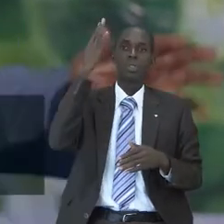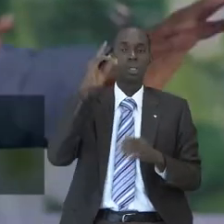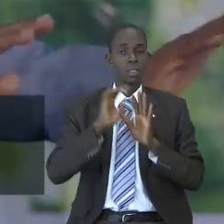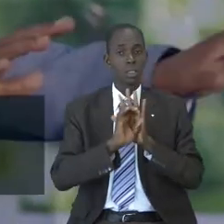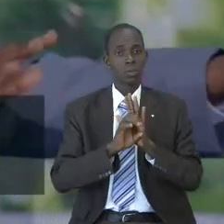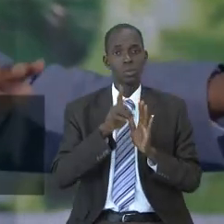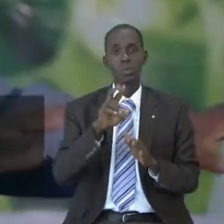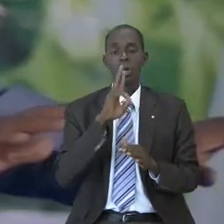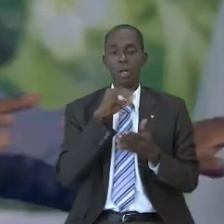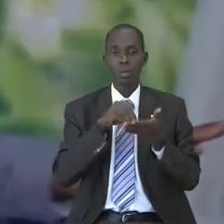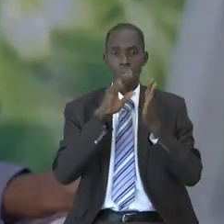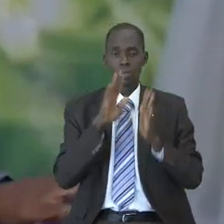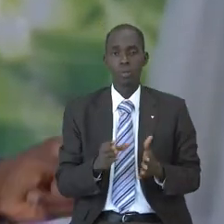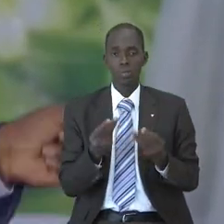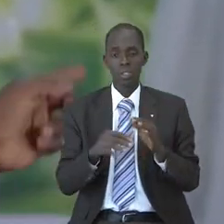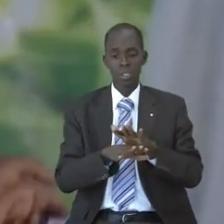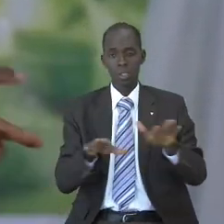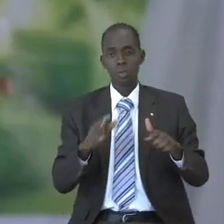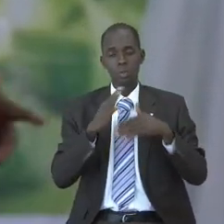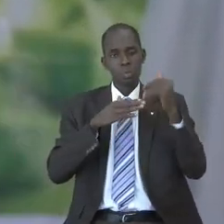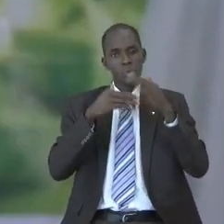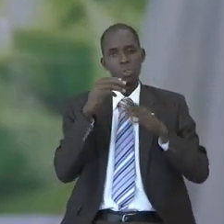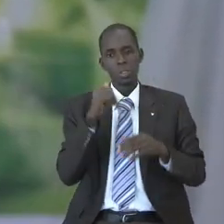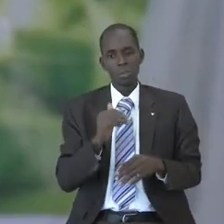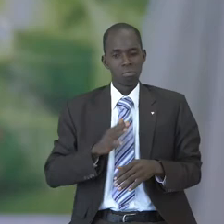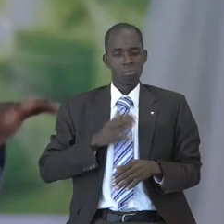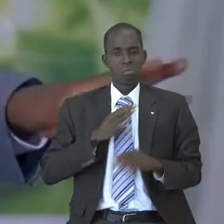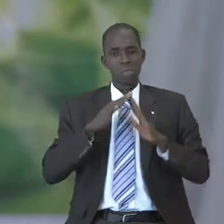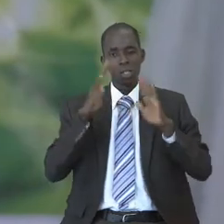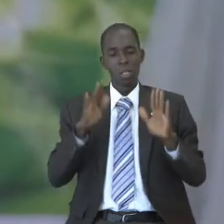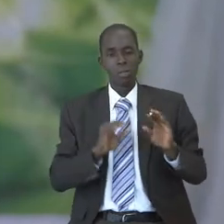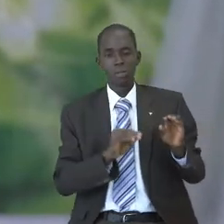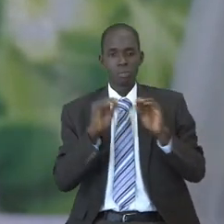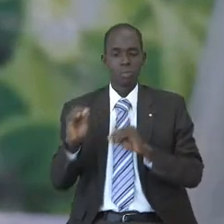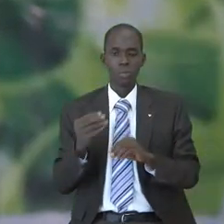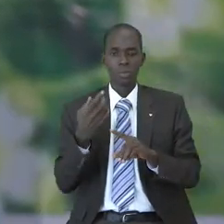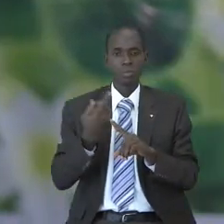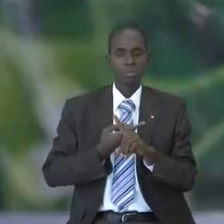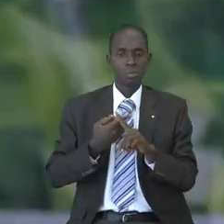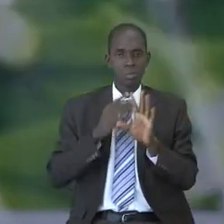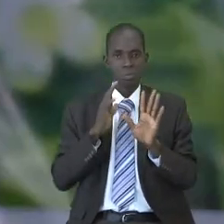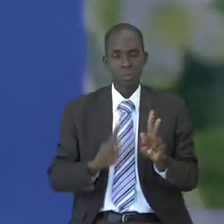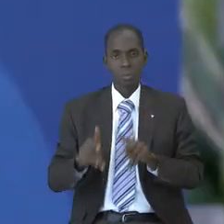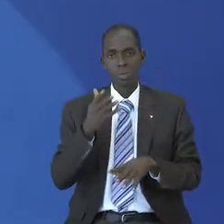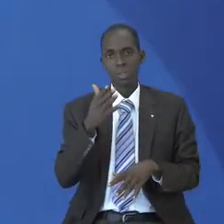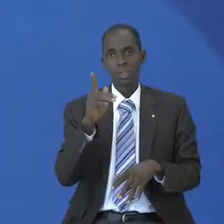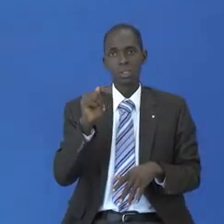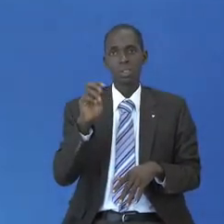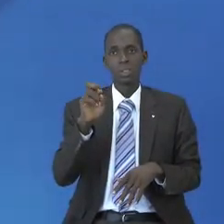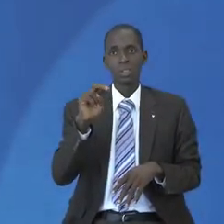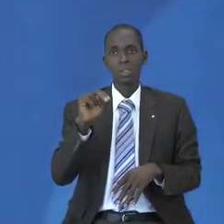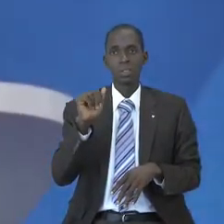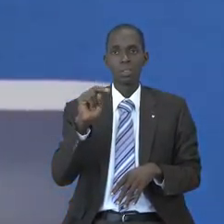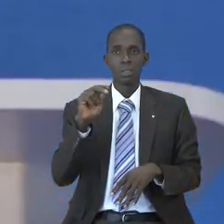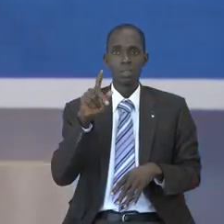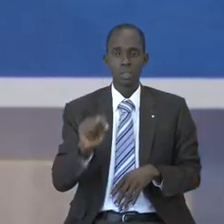you build a moderate house and you put tenants there and you are watching them. And then you go to build